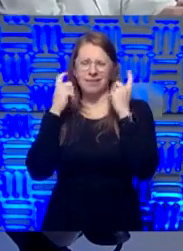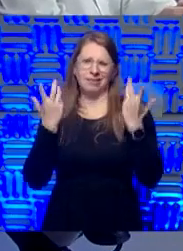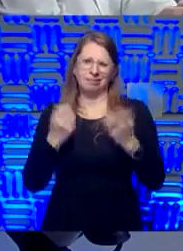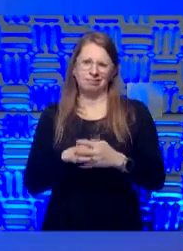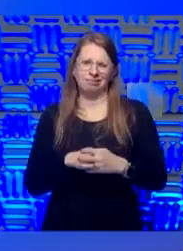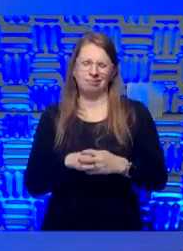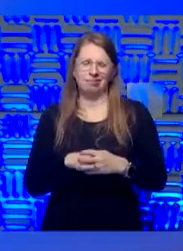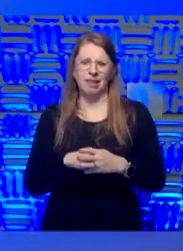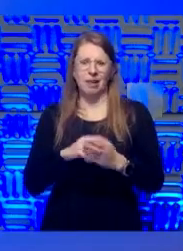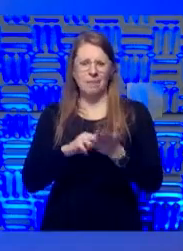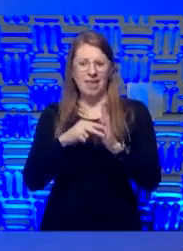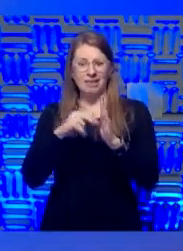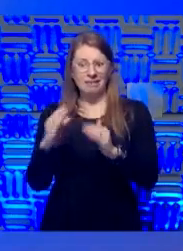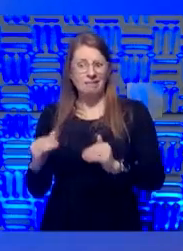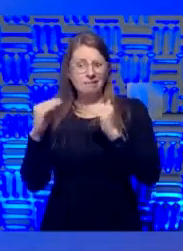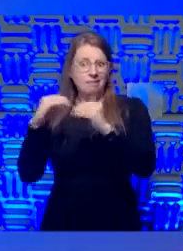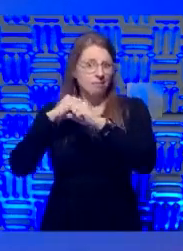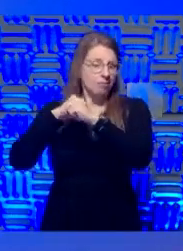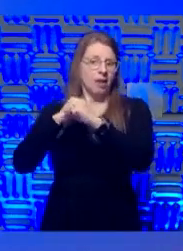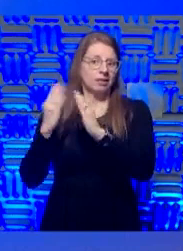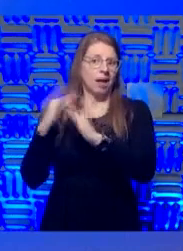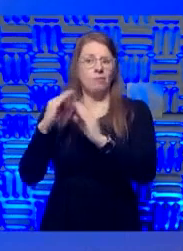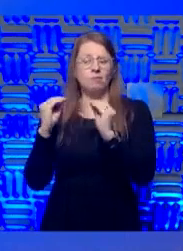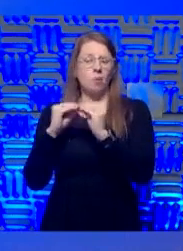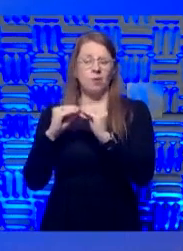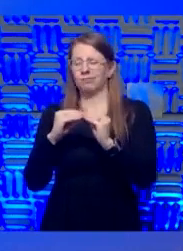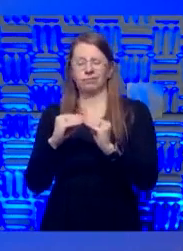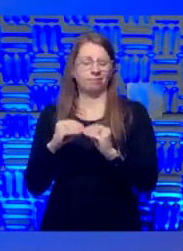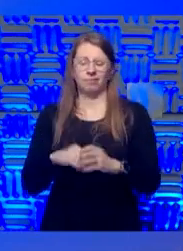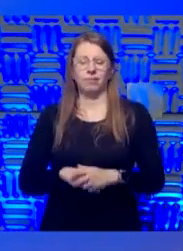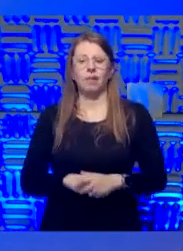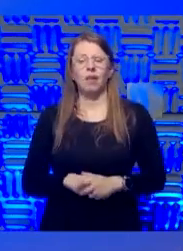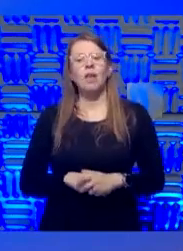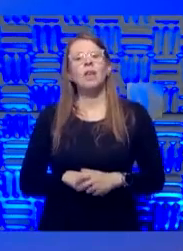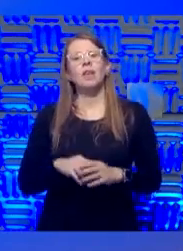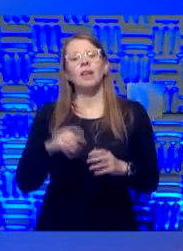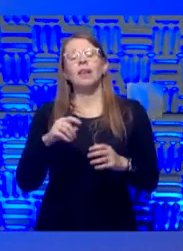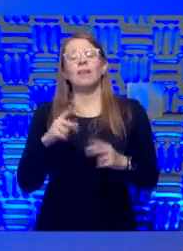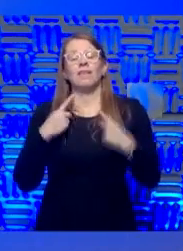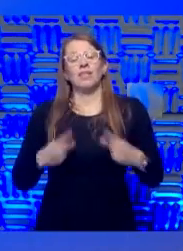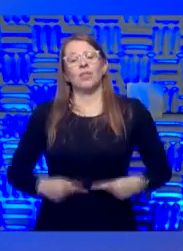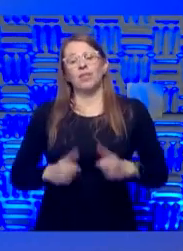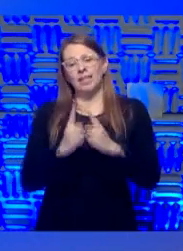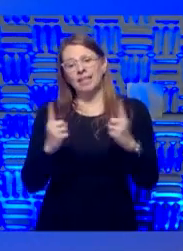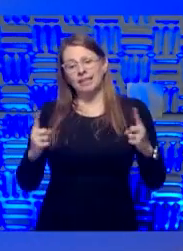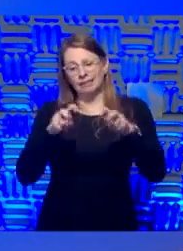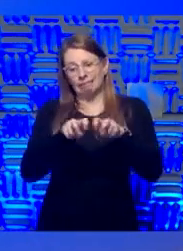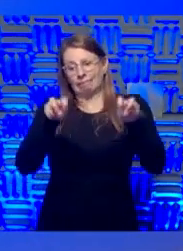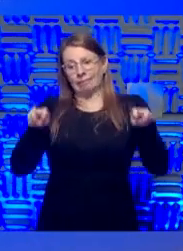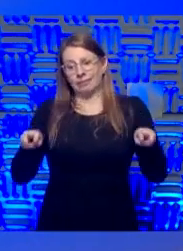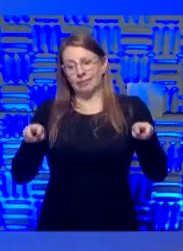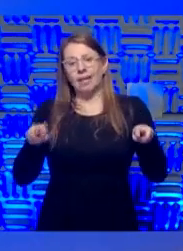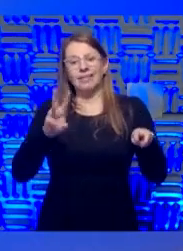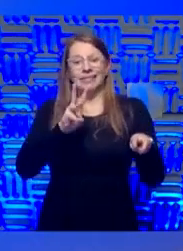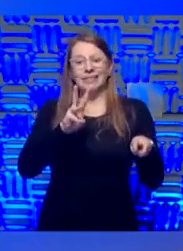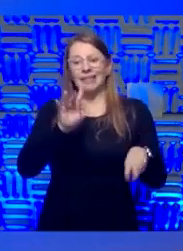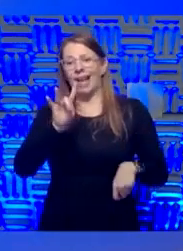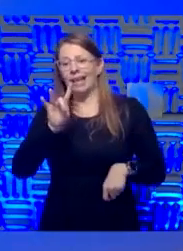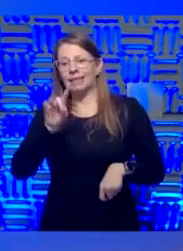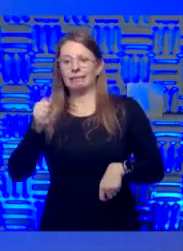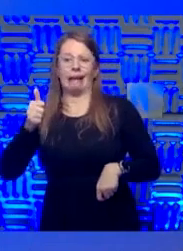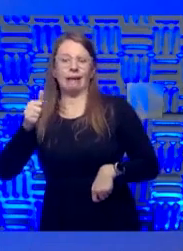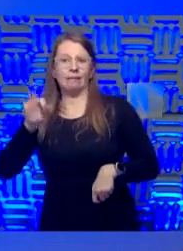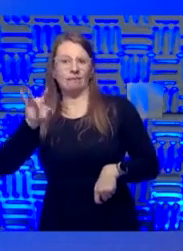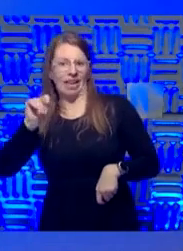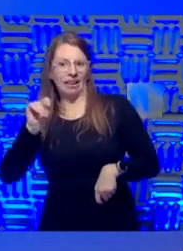Yep, absolutely. I think the main thing for that is you're going to want to try to be physically distanced as much as possible. 6, 8, 10 feet is